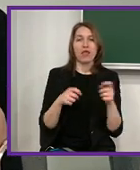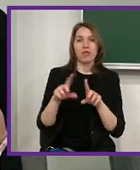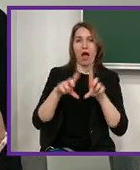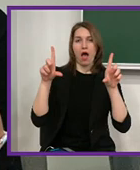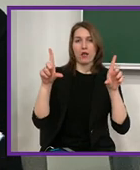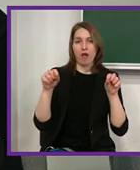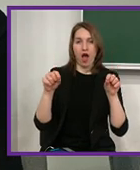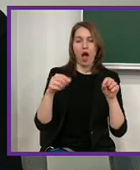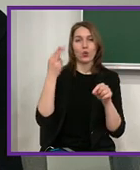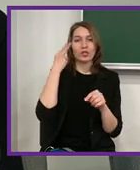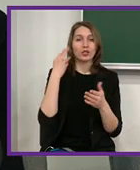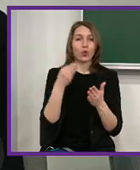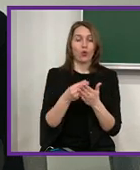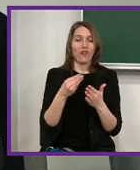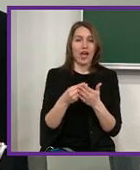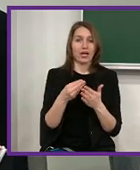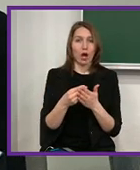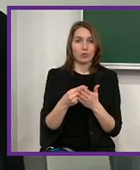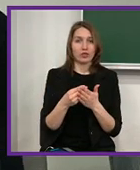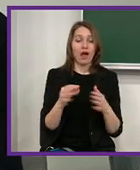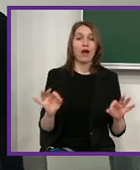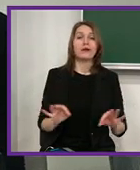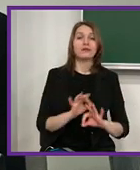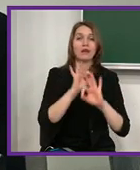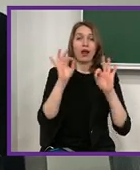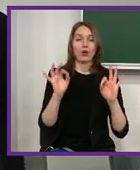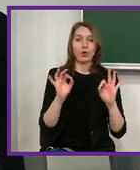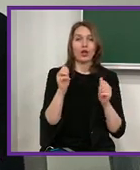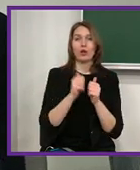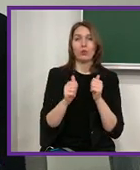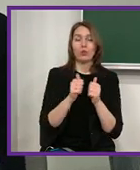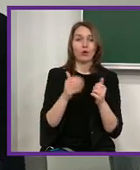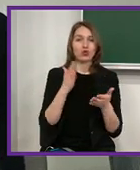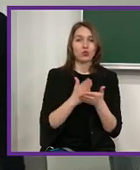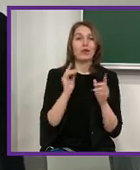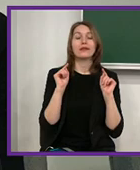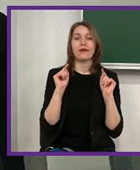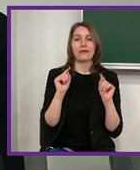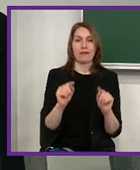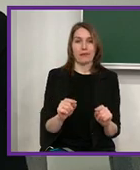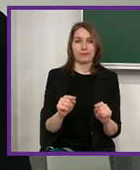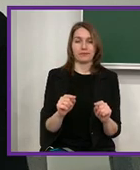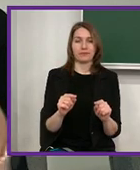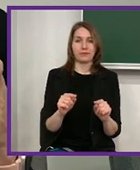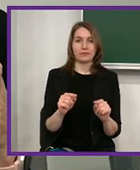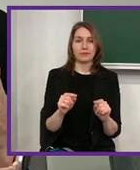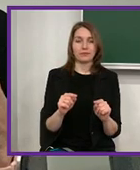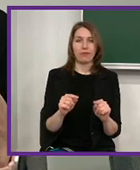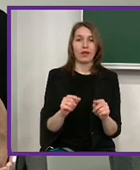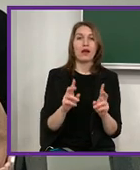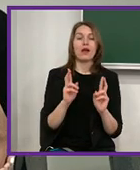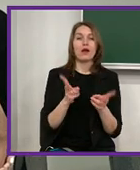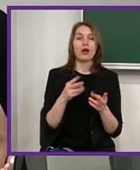very common to have spend, for instance, as one of your critical factors in terms of risk assessing which